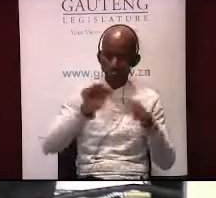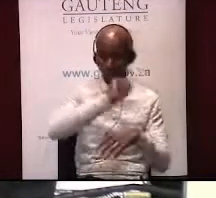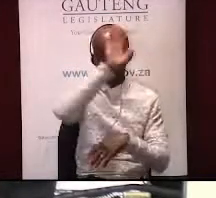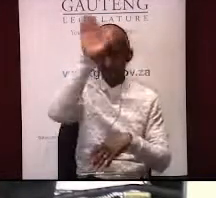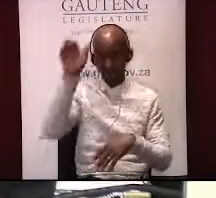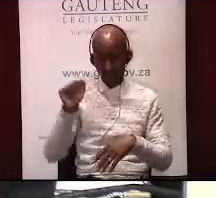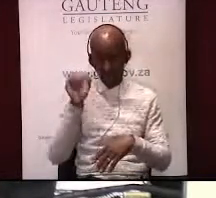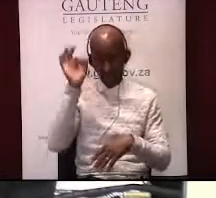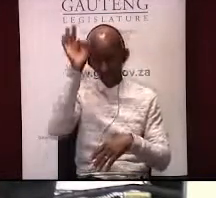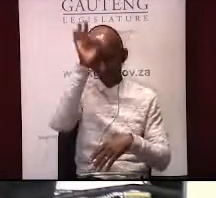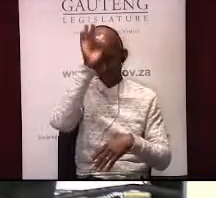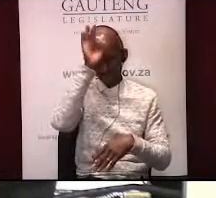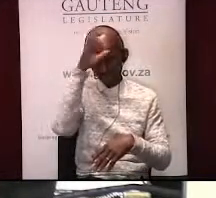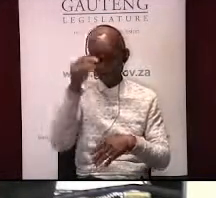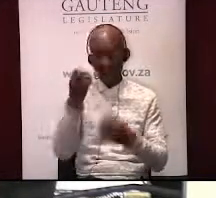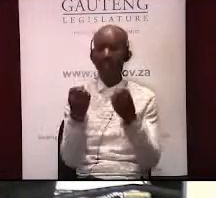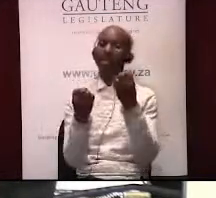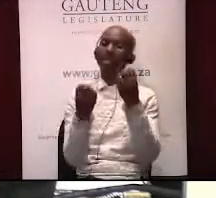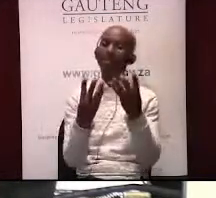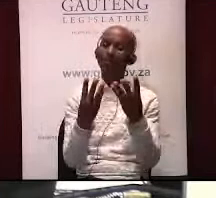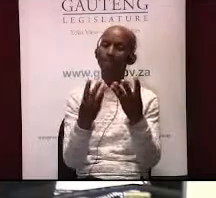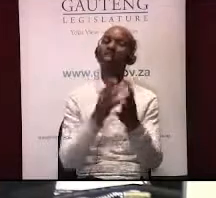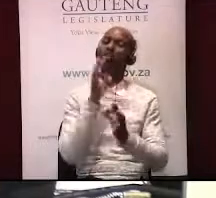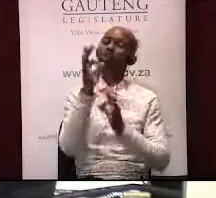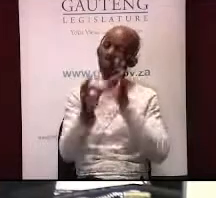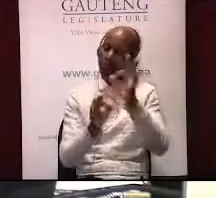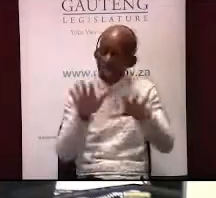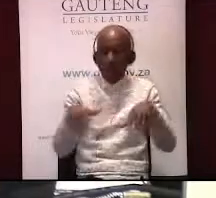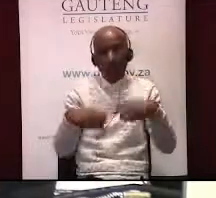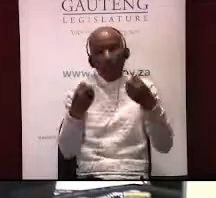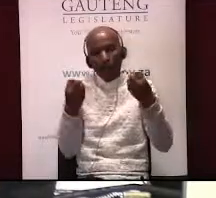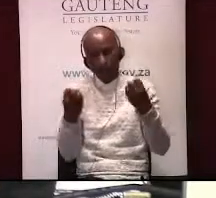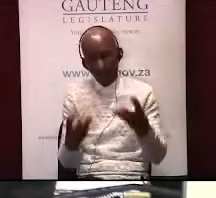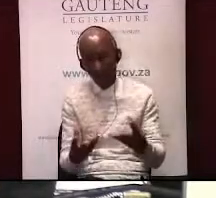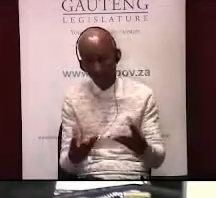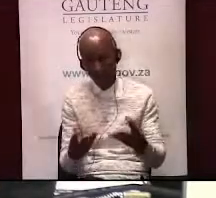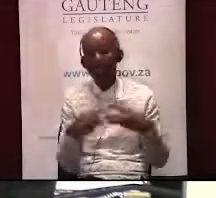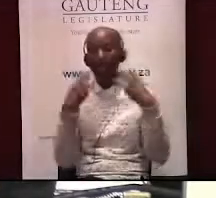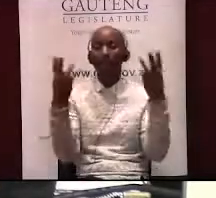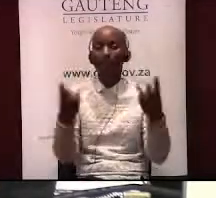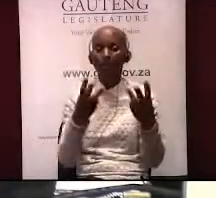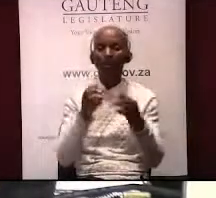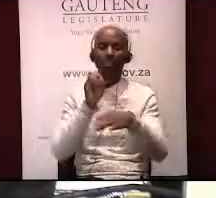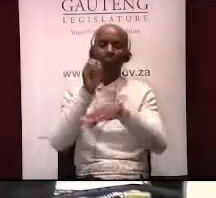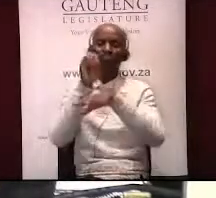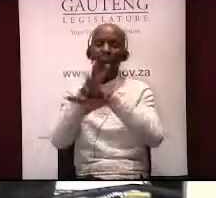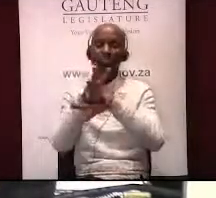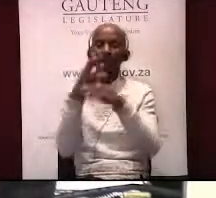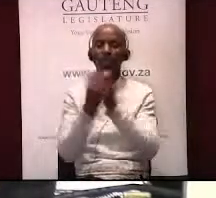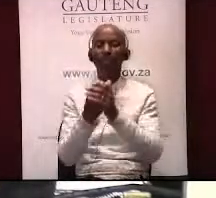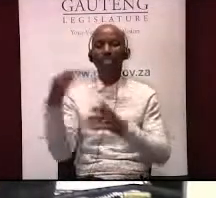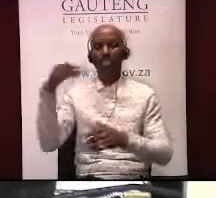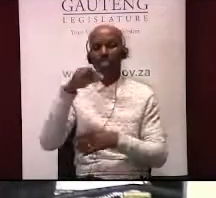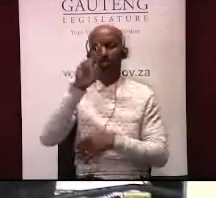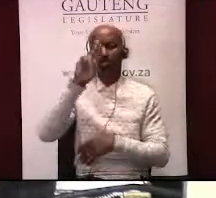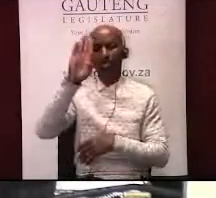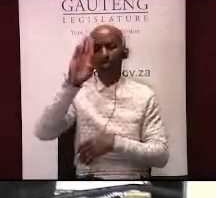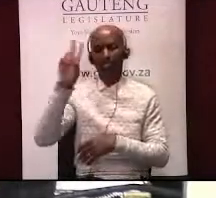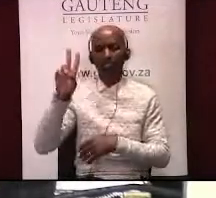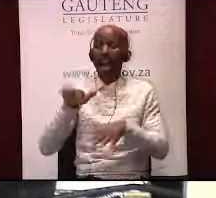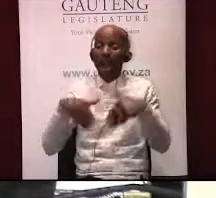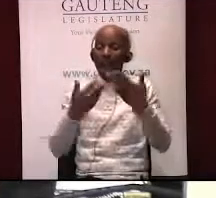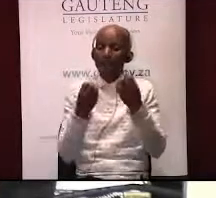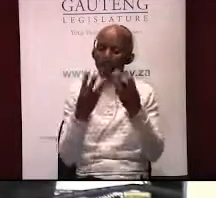African police have got figures to indicate how many people were affected by GBV, how many